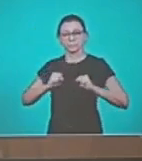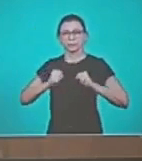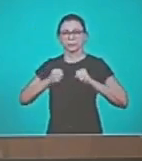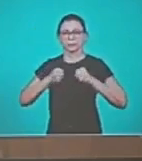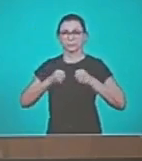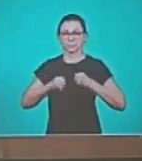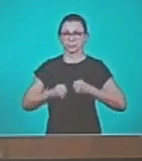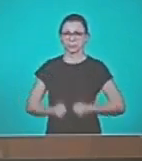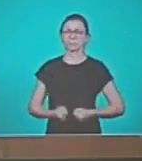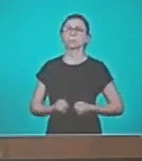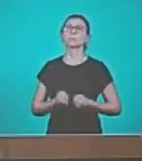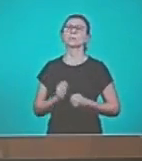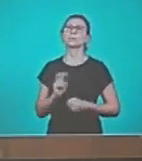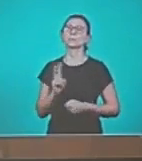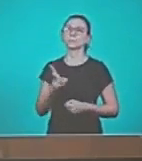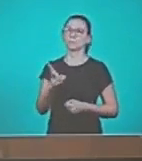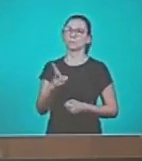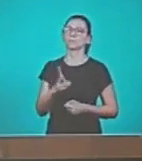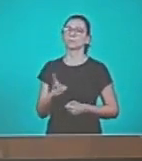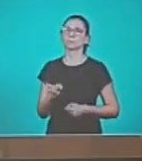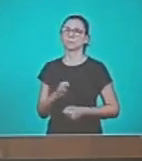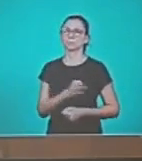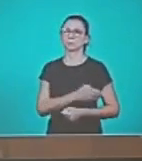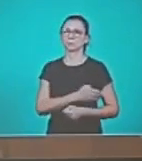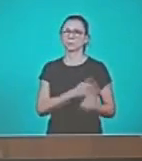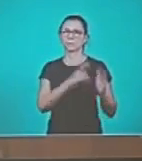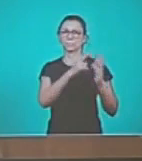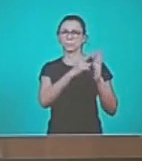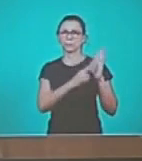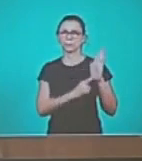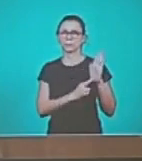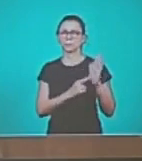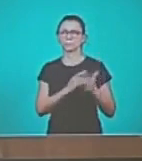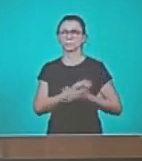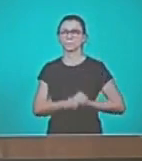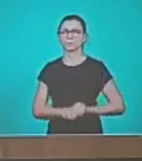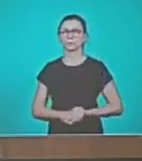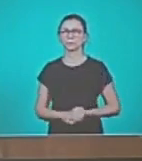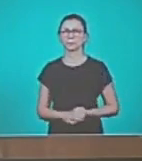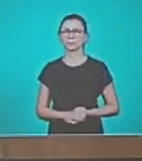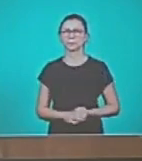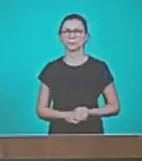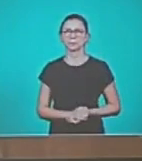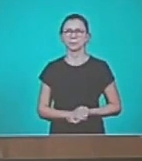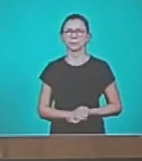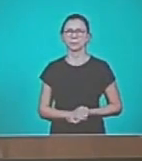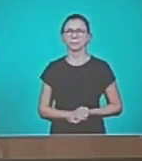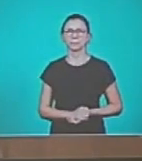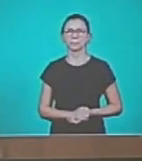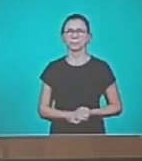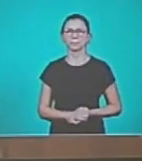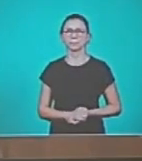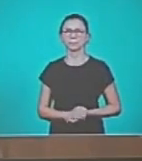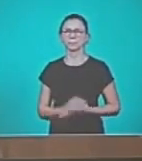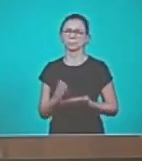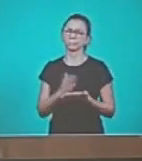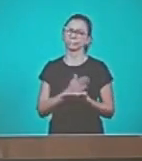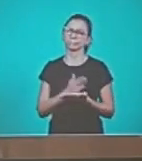from the churches and from our brethren. I'm going to describe something here